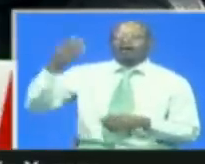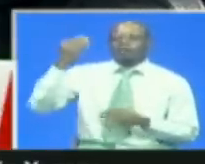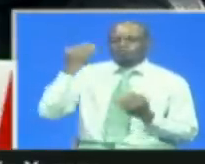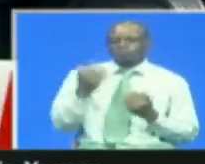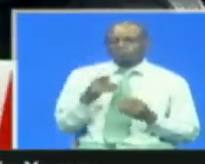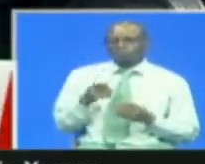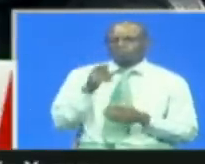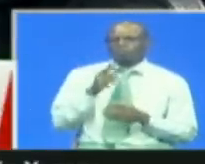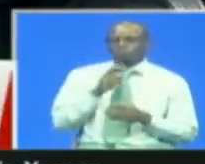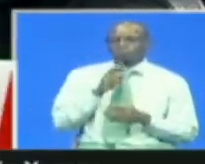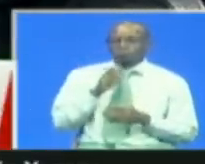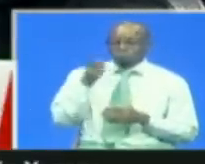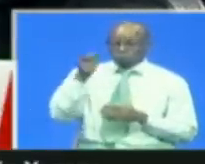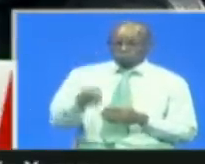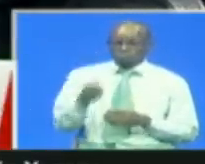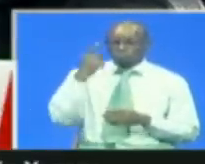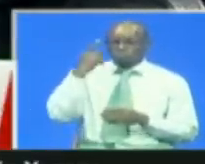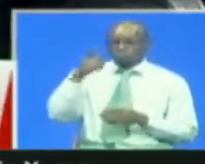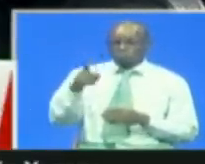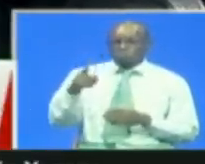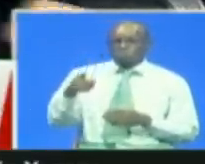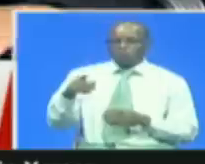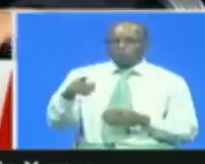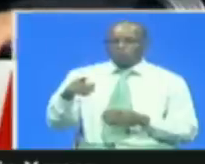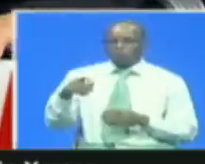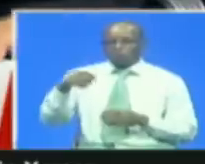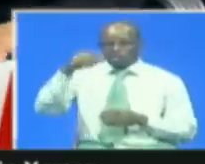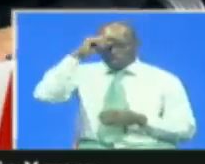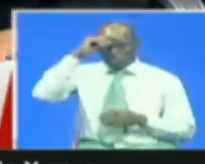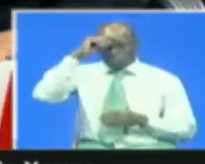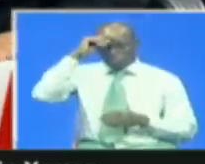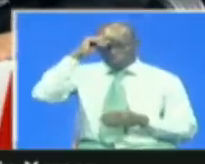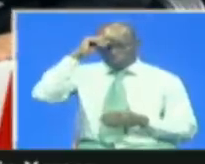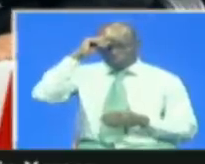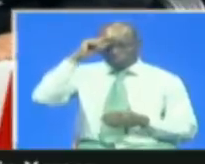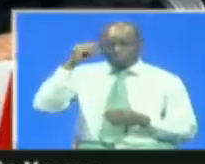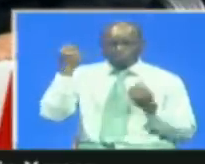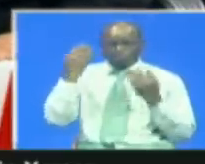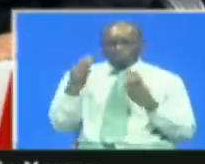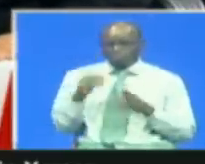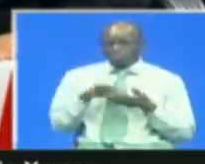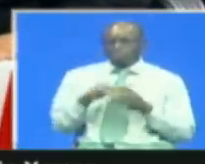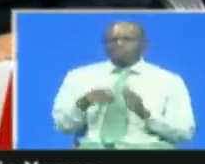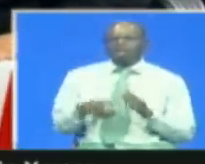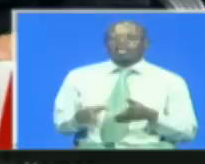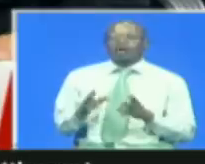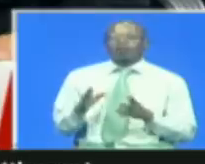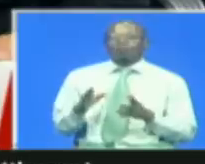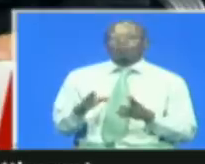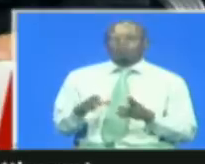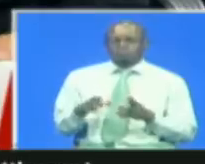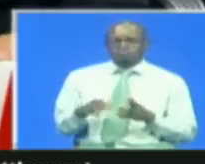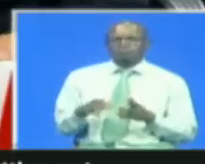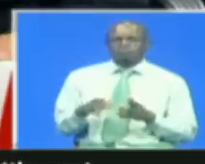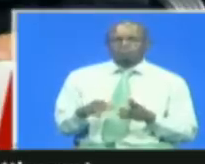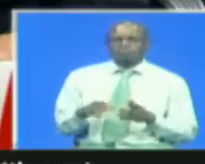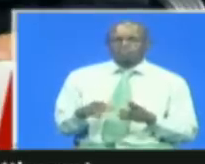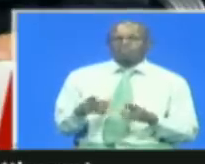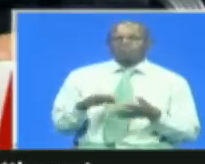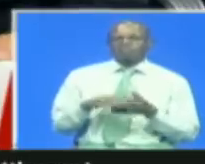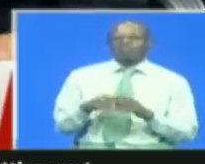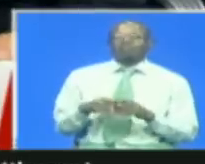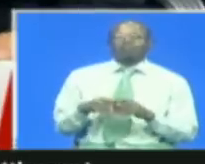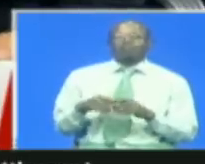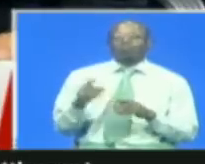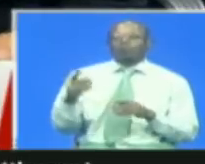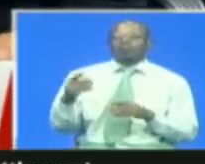favor of the prosecution after it allowed use of the confession made by one of the suspects in the murder of lawyer Willie Kimani and